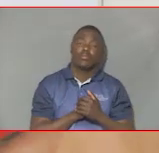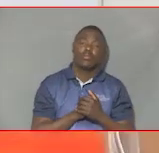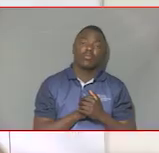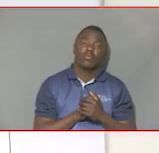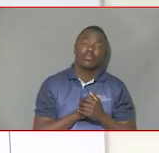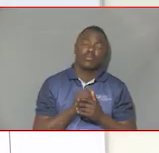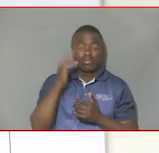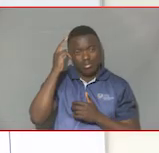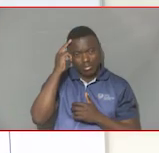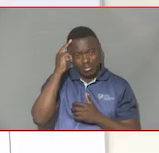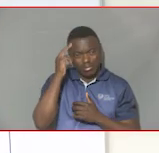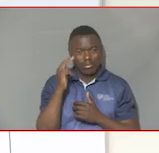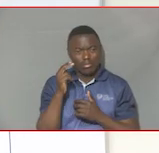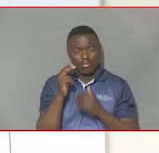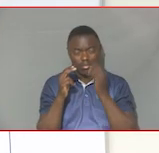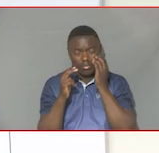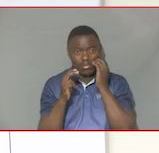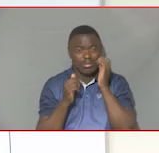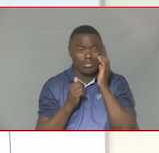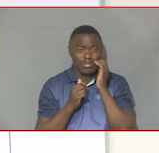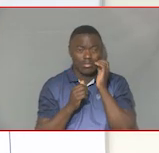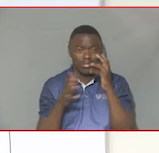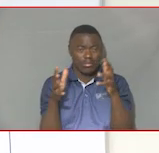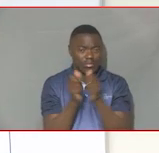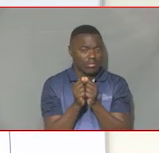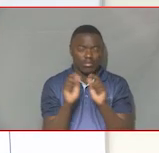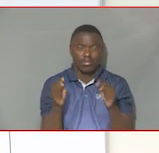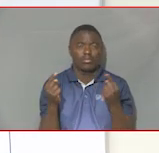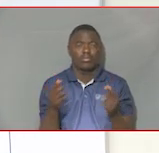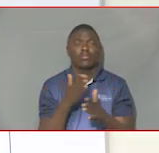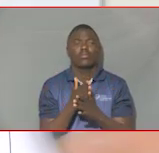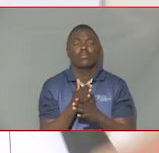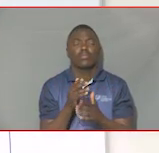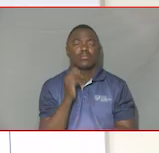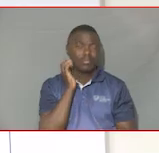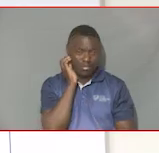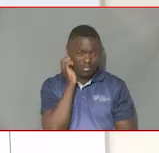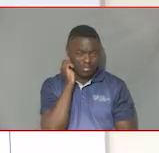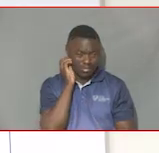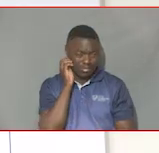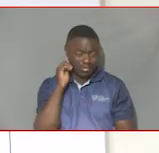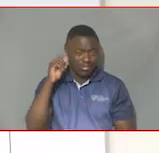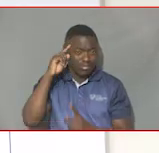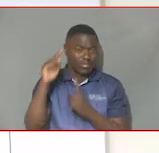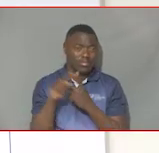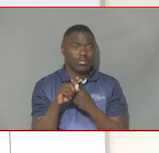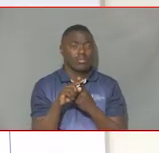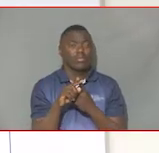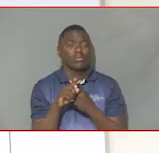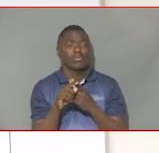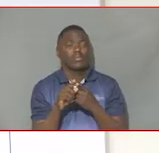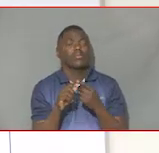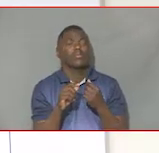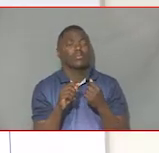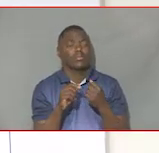gradient is indicative of a negative correlation. A positive gradient is indicative of a